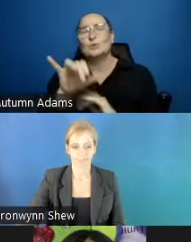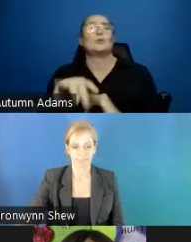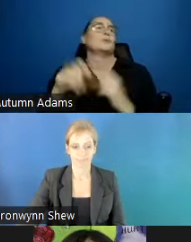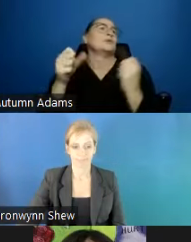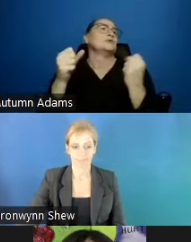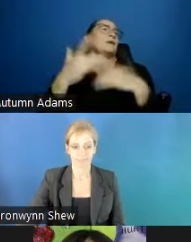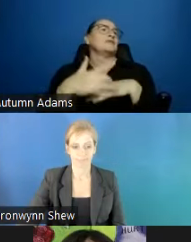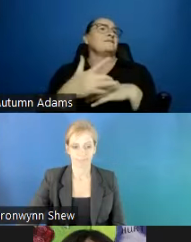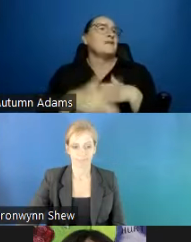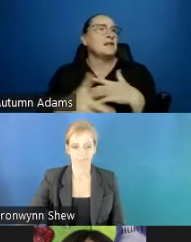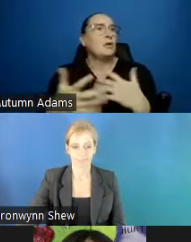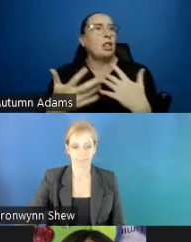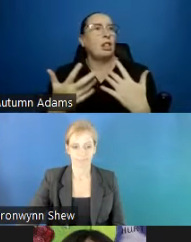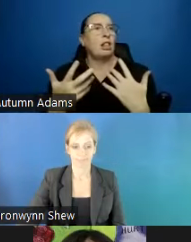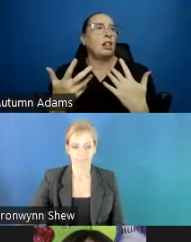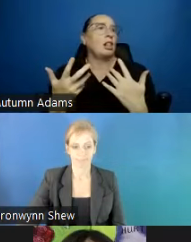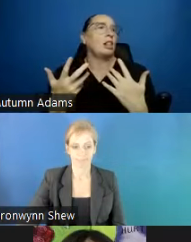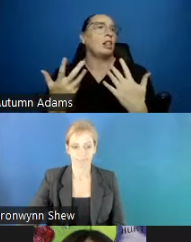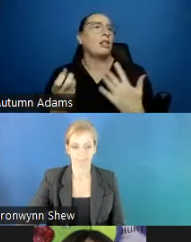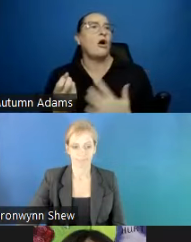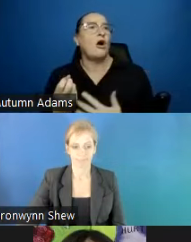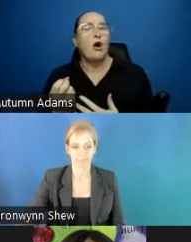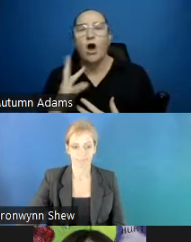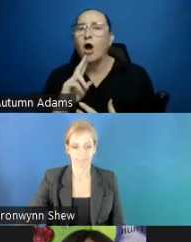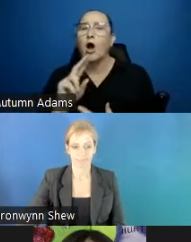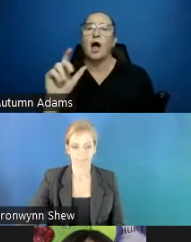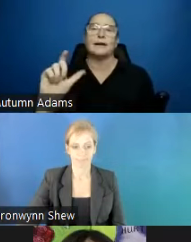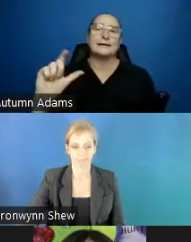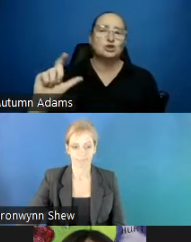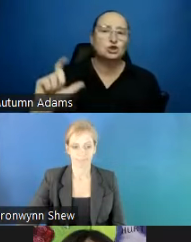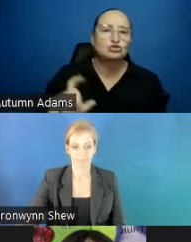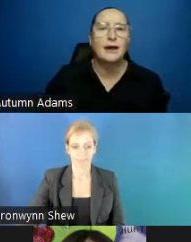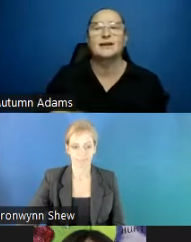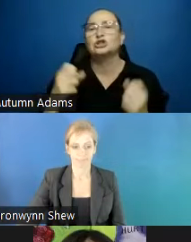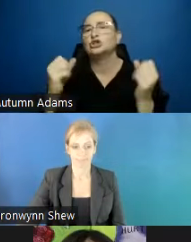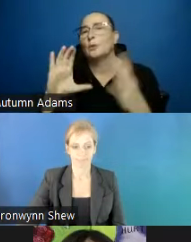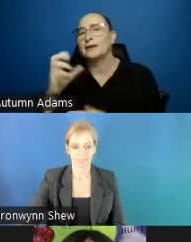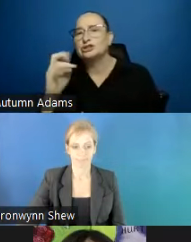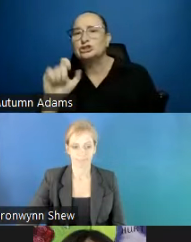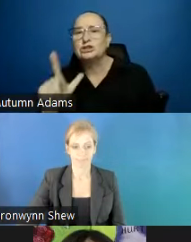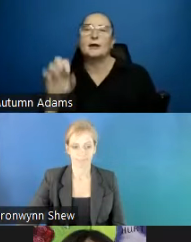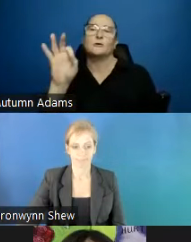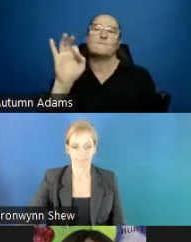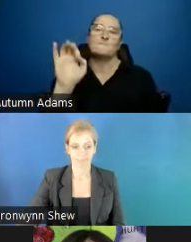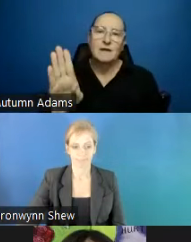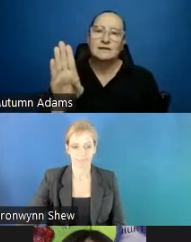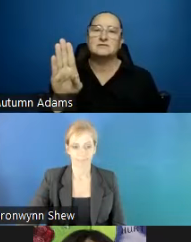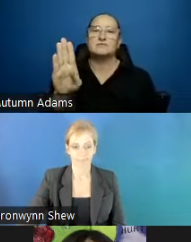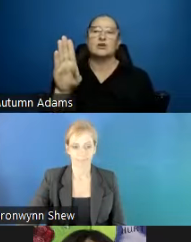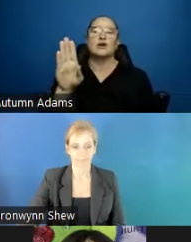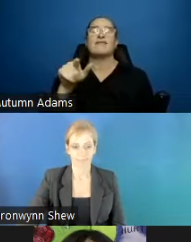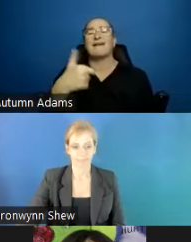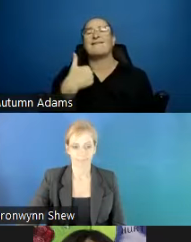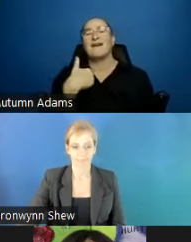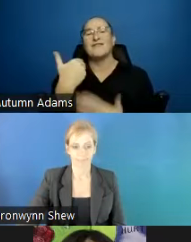Instagram. There's so many channels, Facebook. They even have a new app that was just, I think it's called